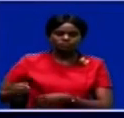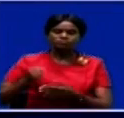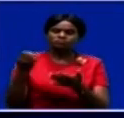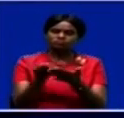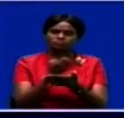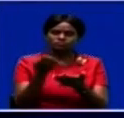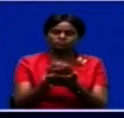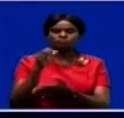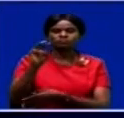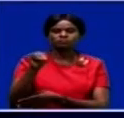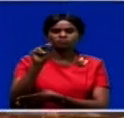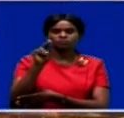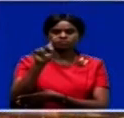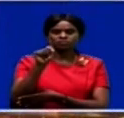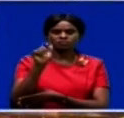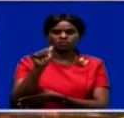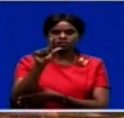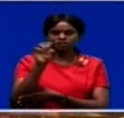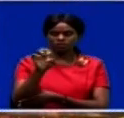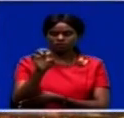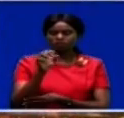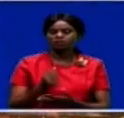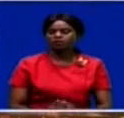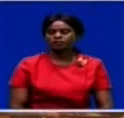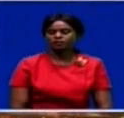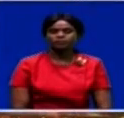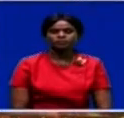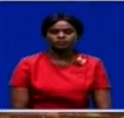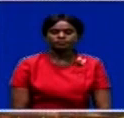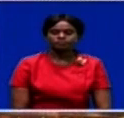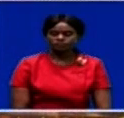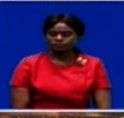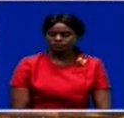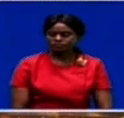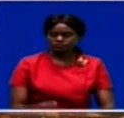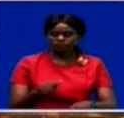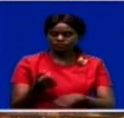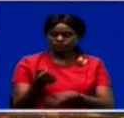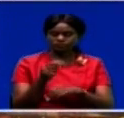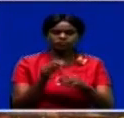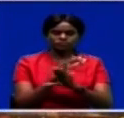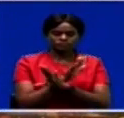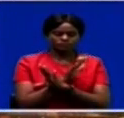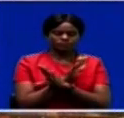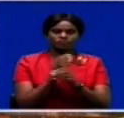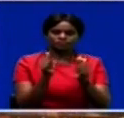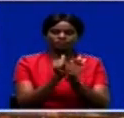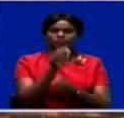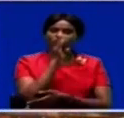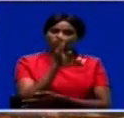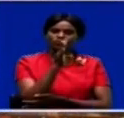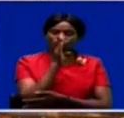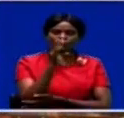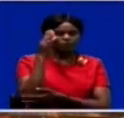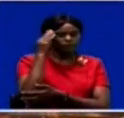Economist Aaron Motale. Is of special significance to the relation between Zambia and Belgium, because the